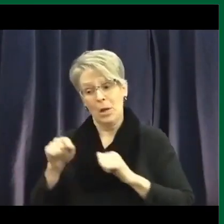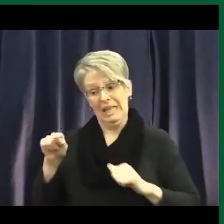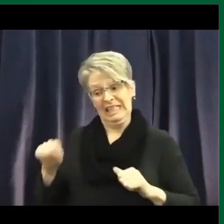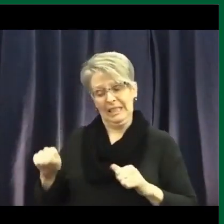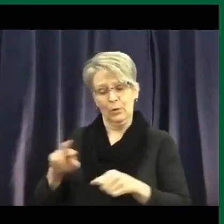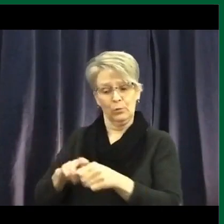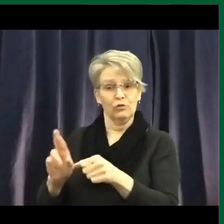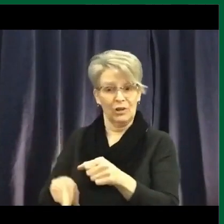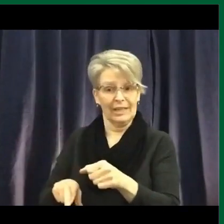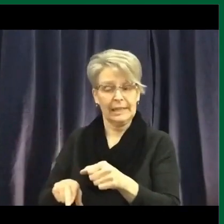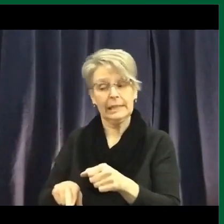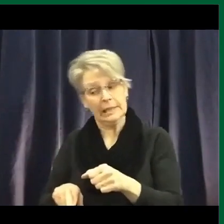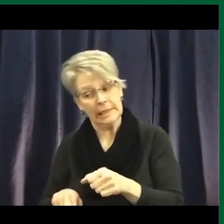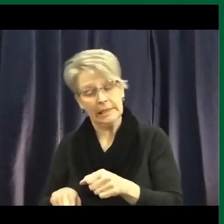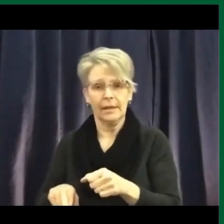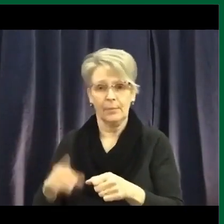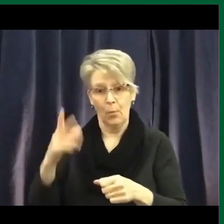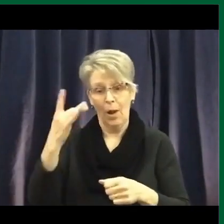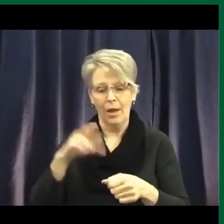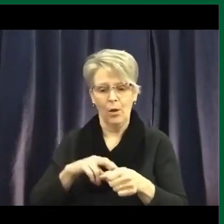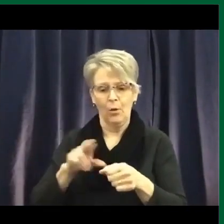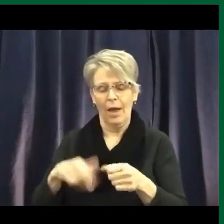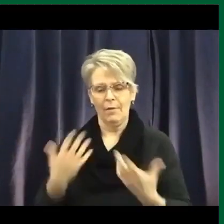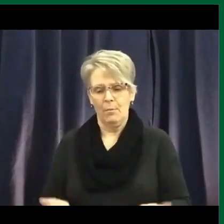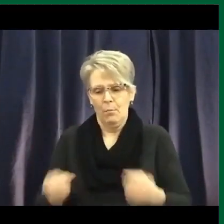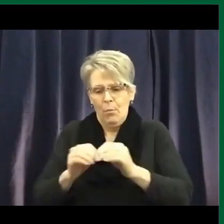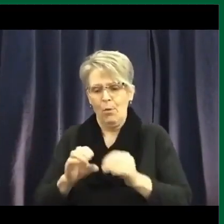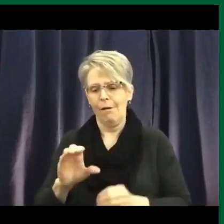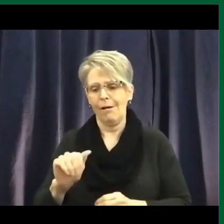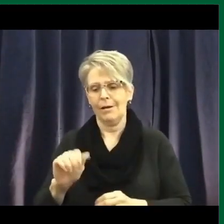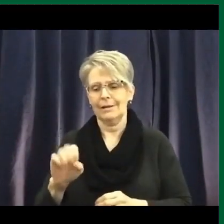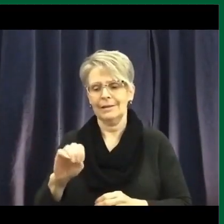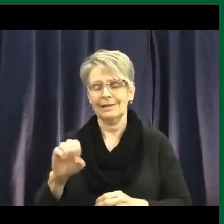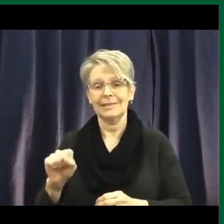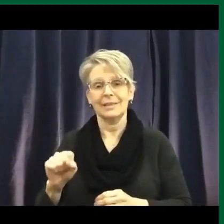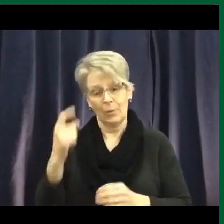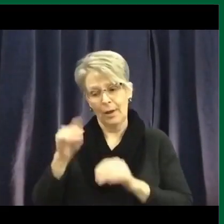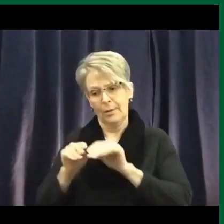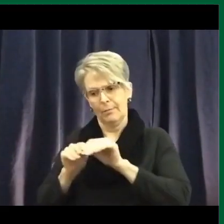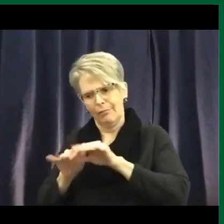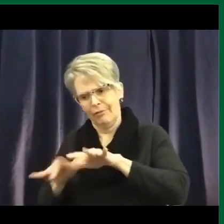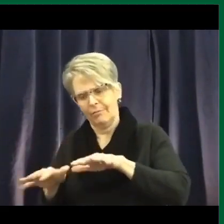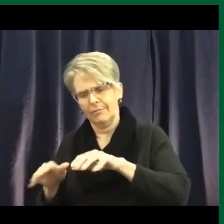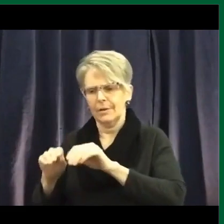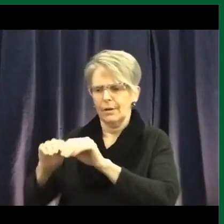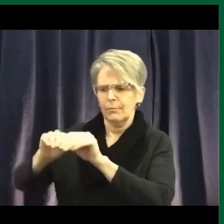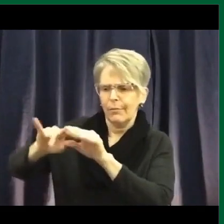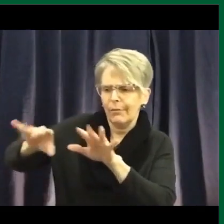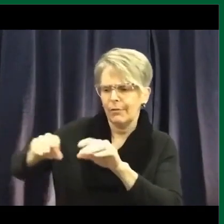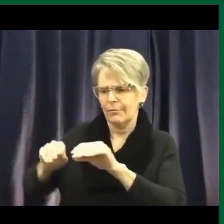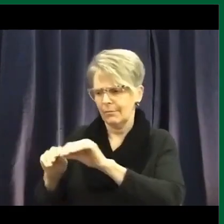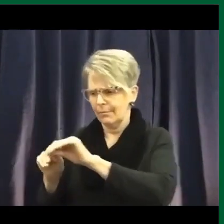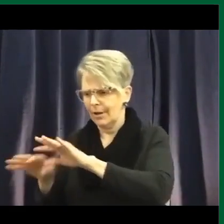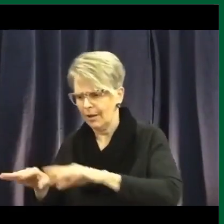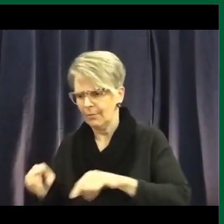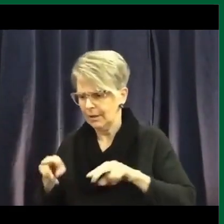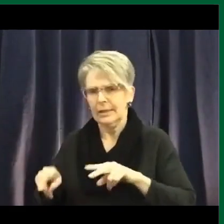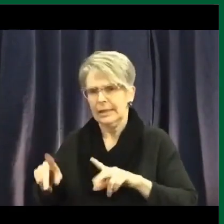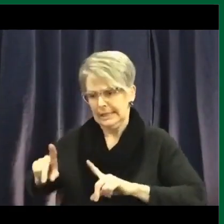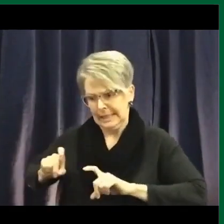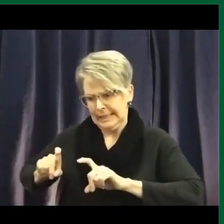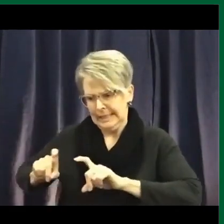is, that Regina has more cases, but because of outbreaks and other triggers that result in focused testing for variants of